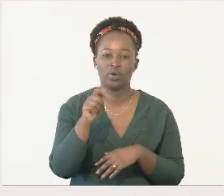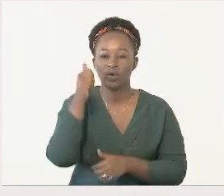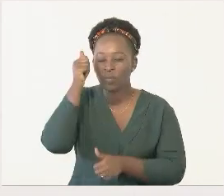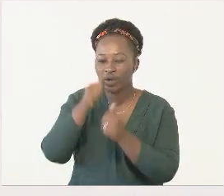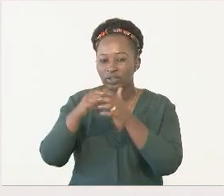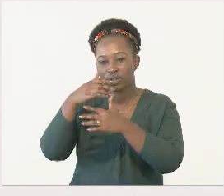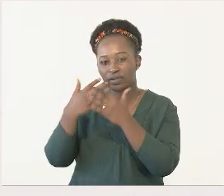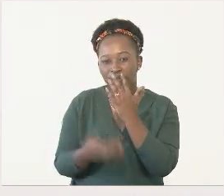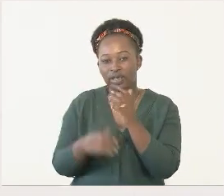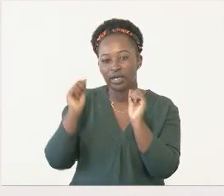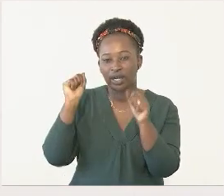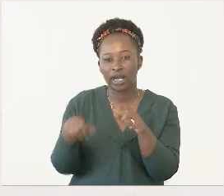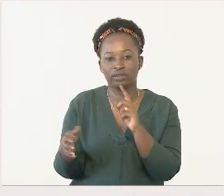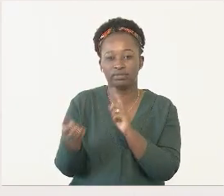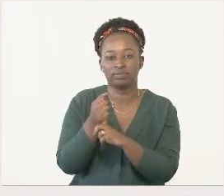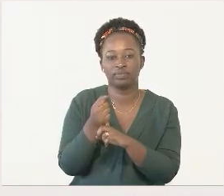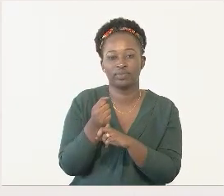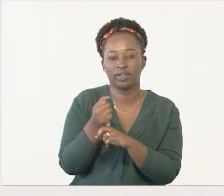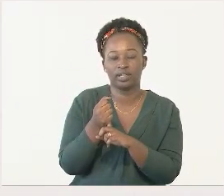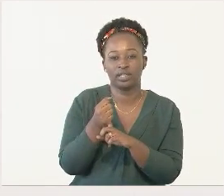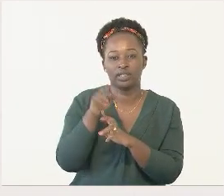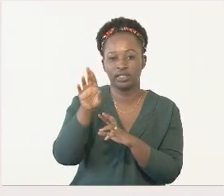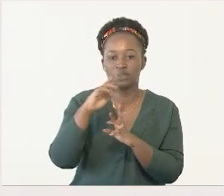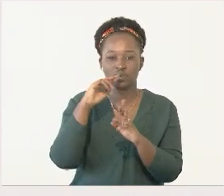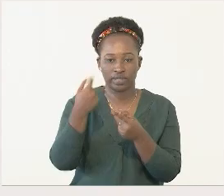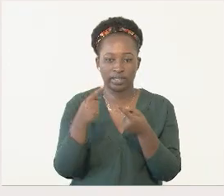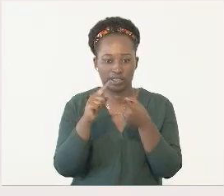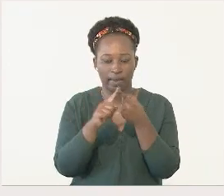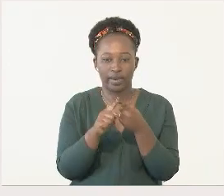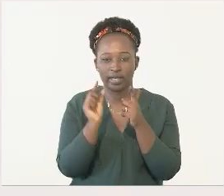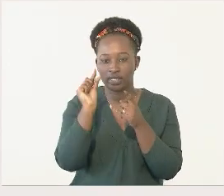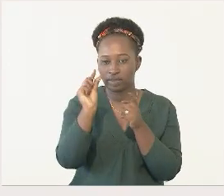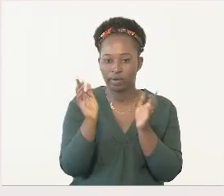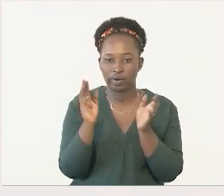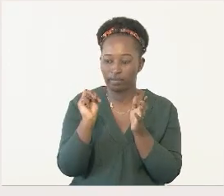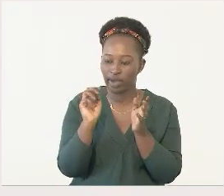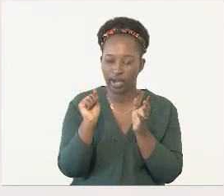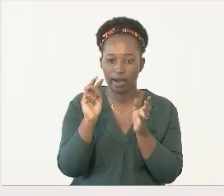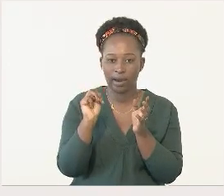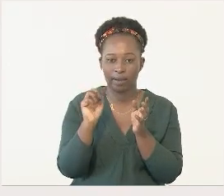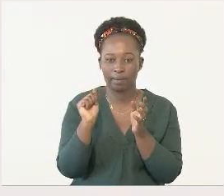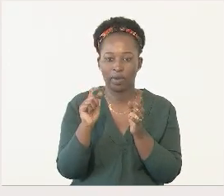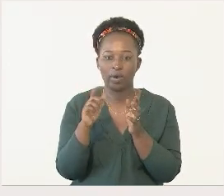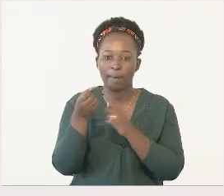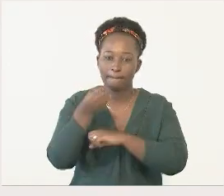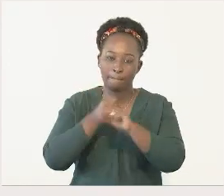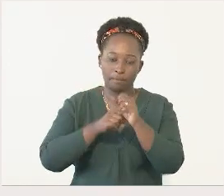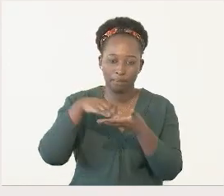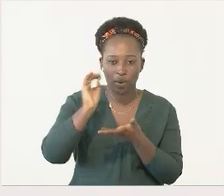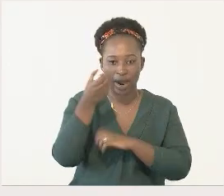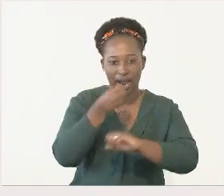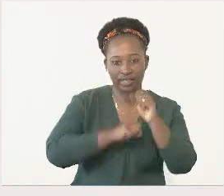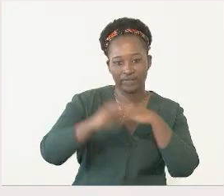be drawn from this result? Number 1, a small mammal are more active than large mammal. Number